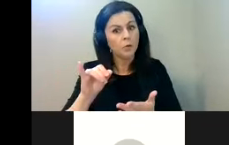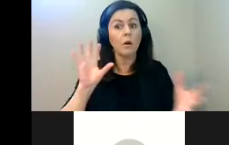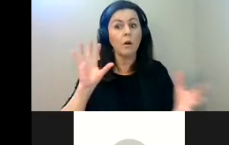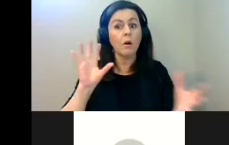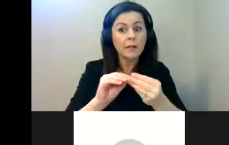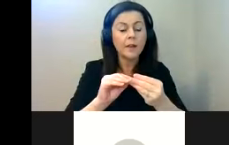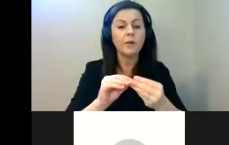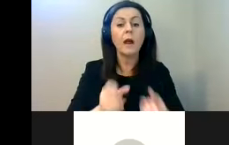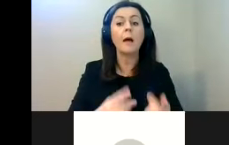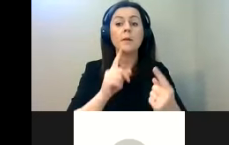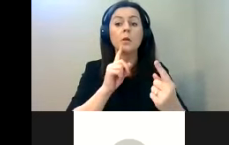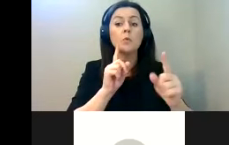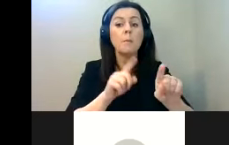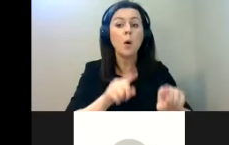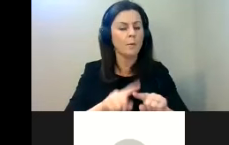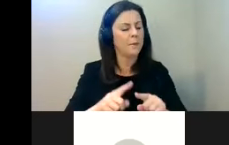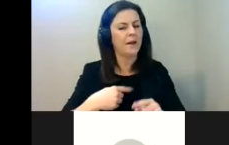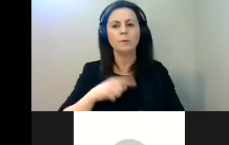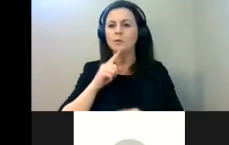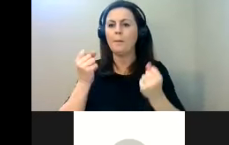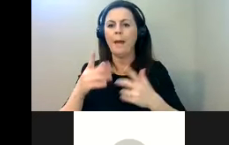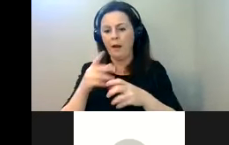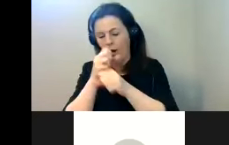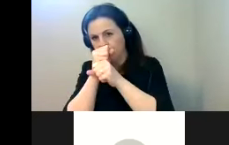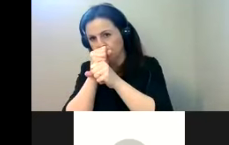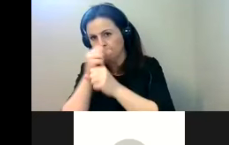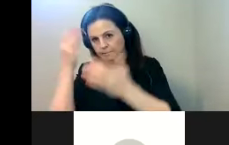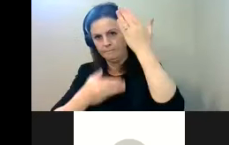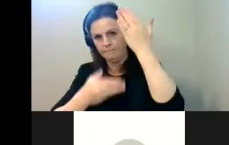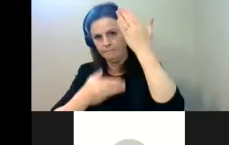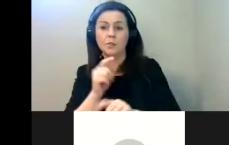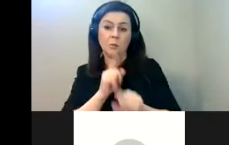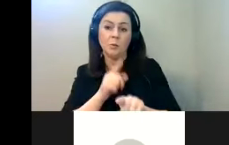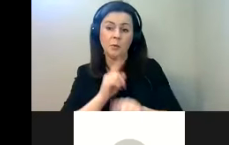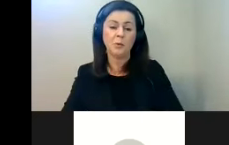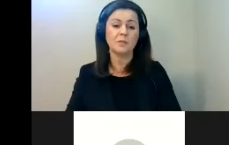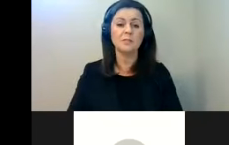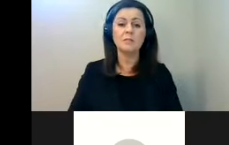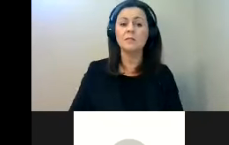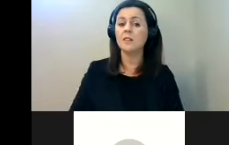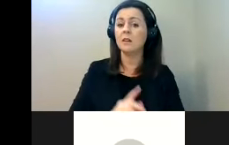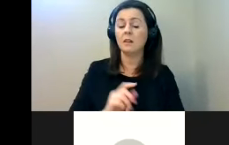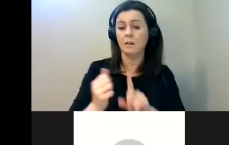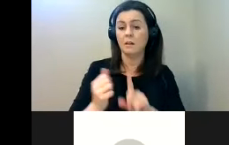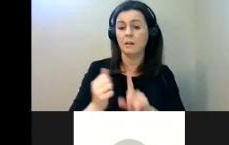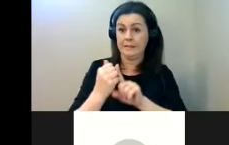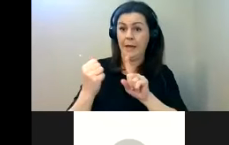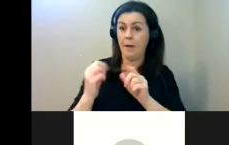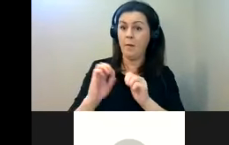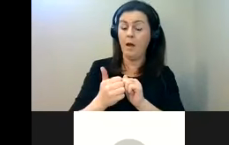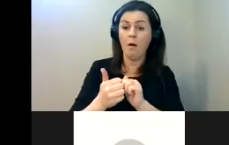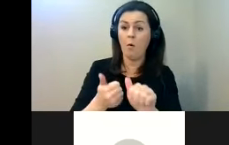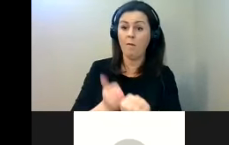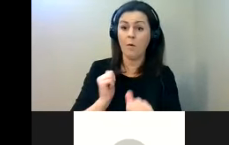more and much more happening out there than we know about. So avoiding these scams, it's important to